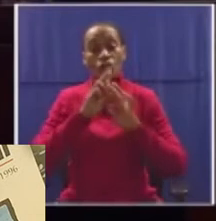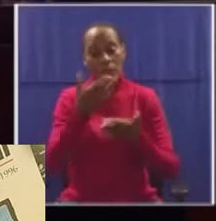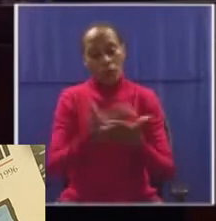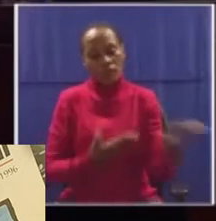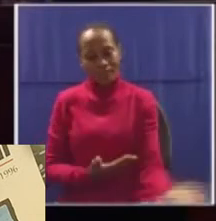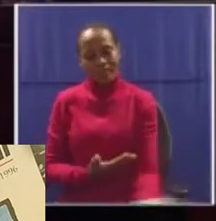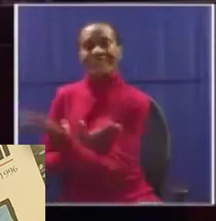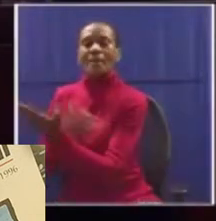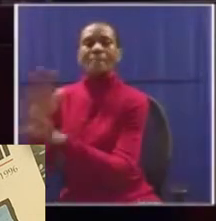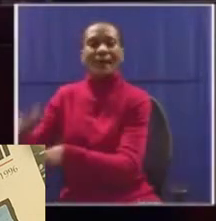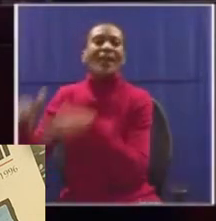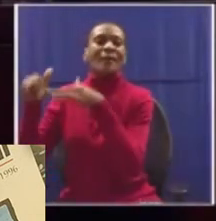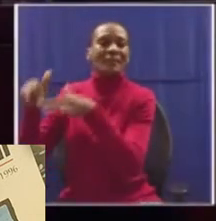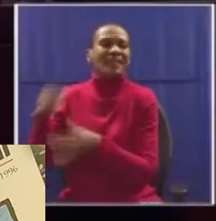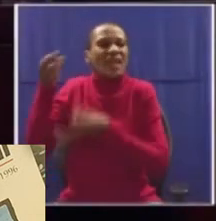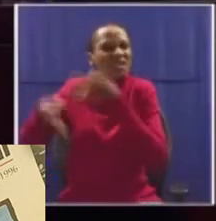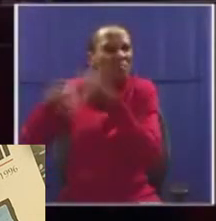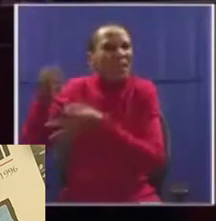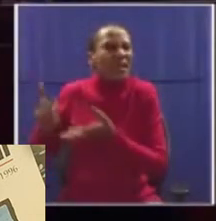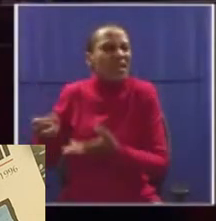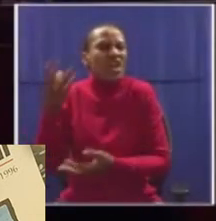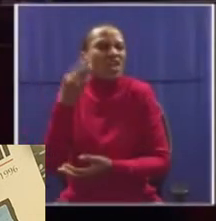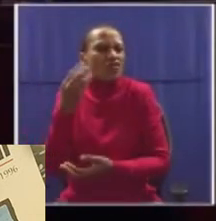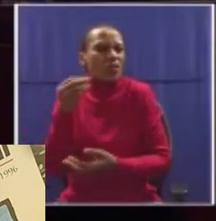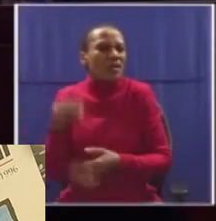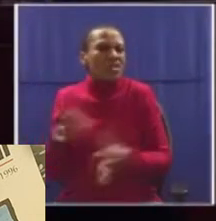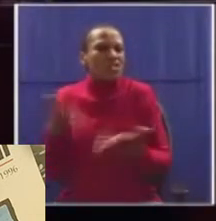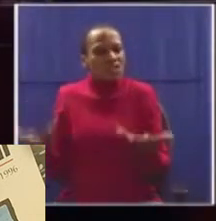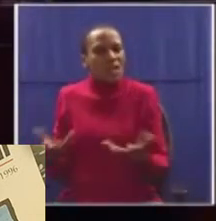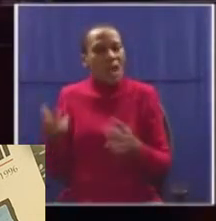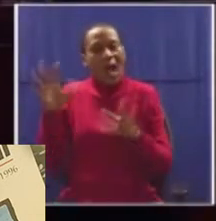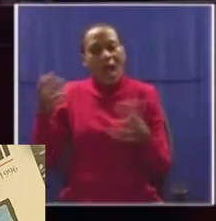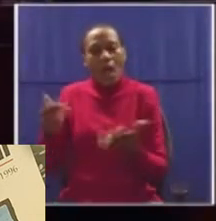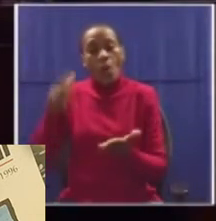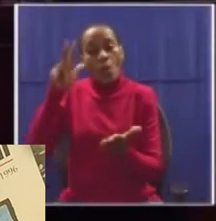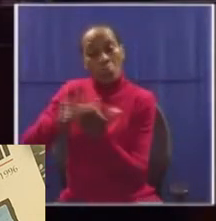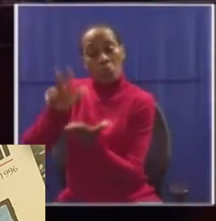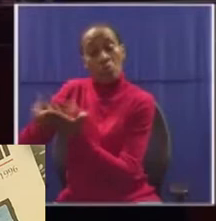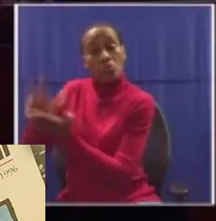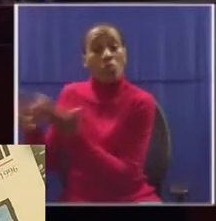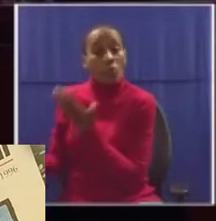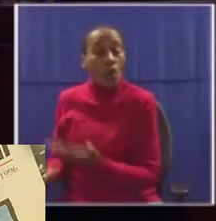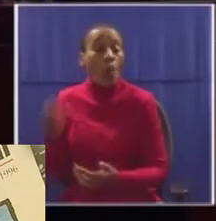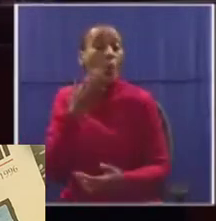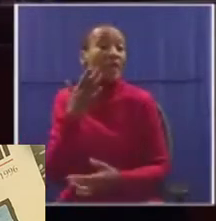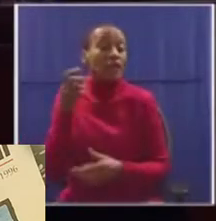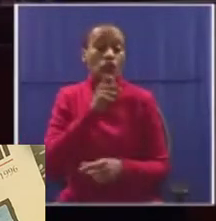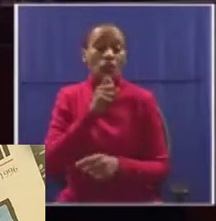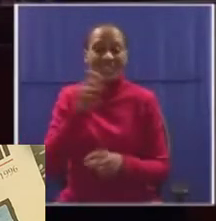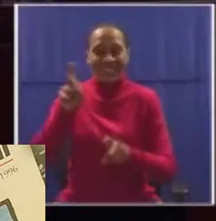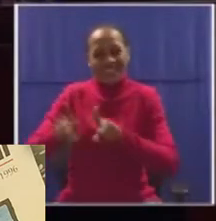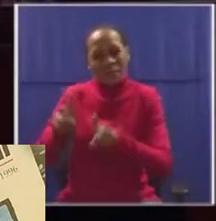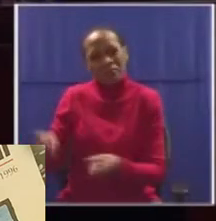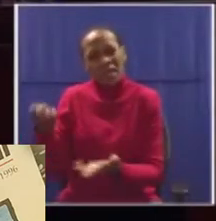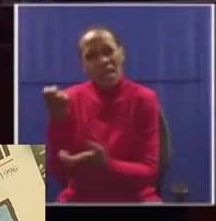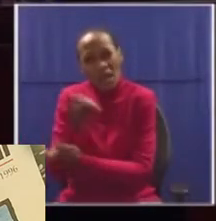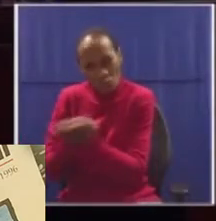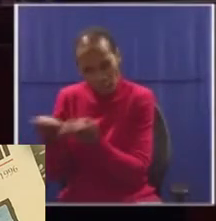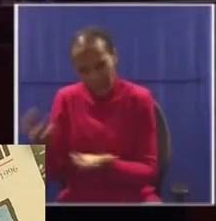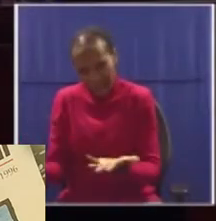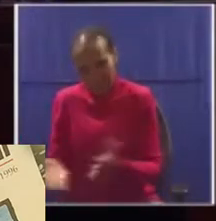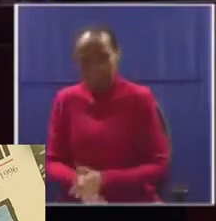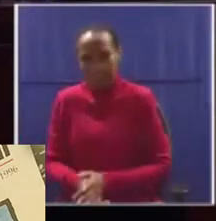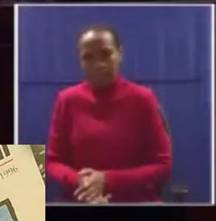in Parliament containing information on the number of authorizations issued for the use of the equipment the